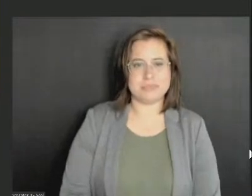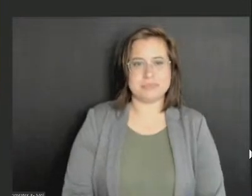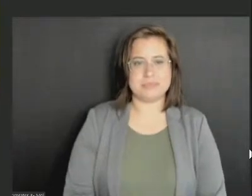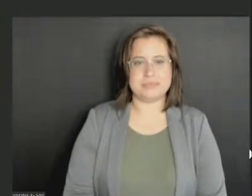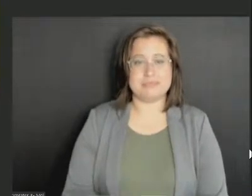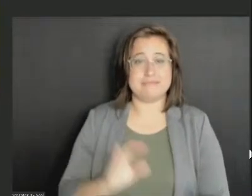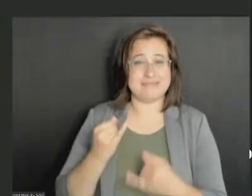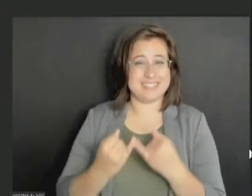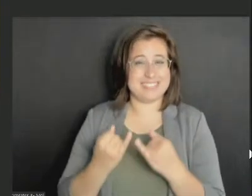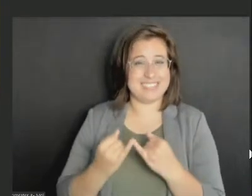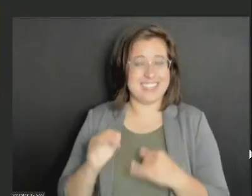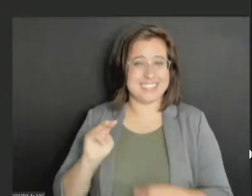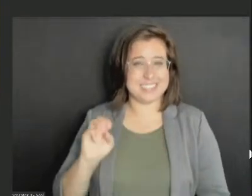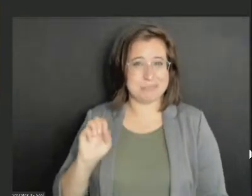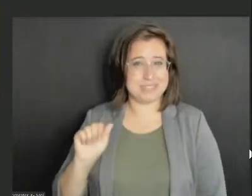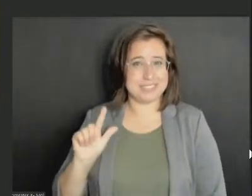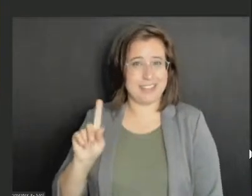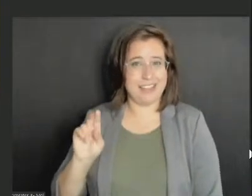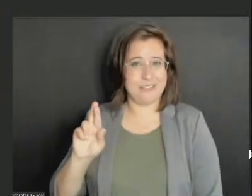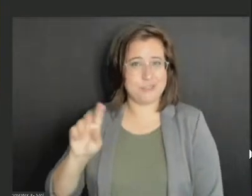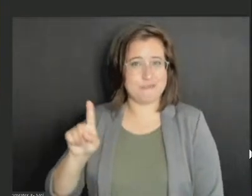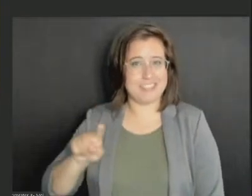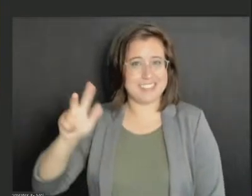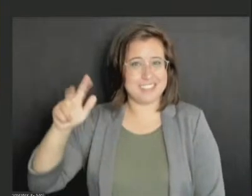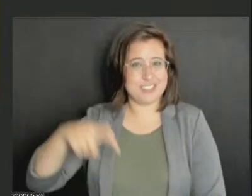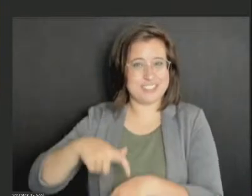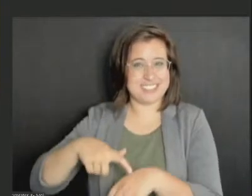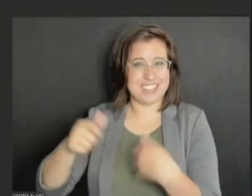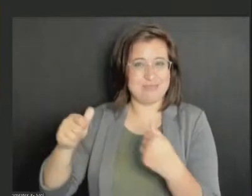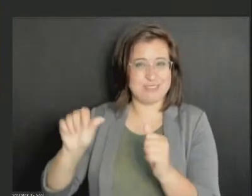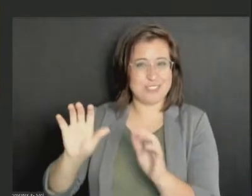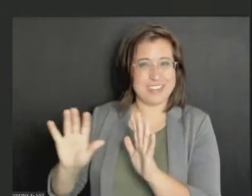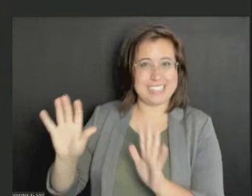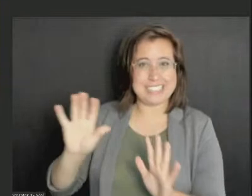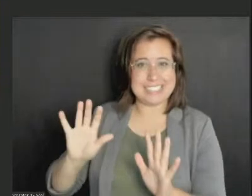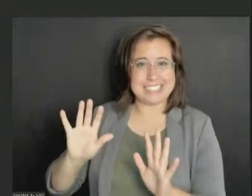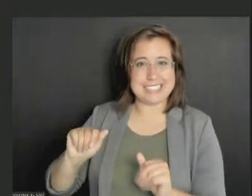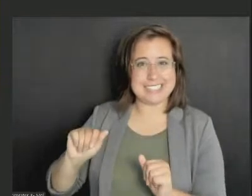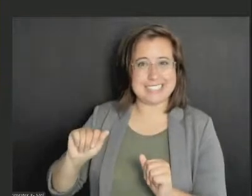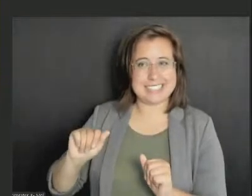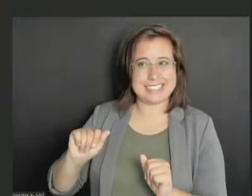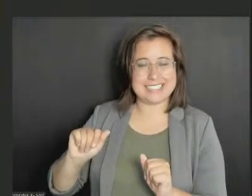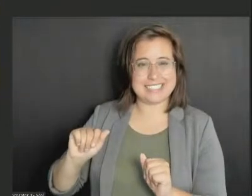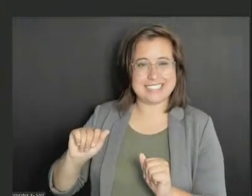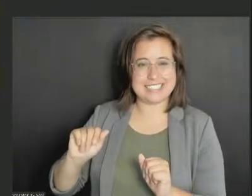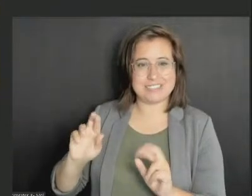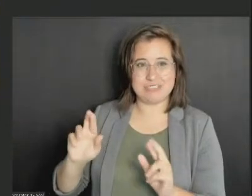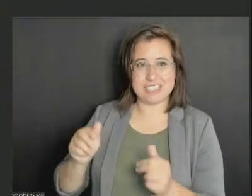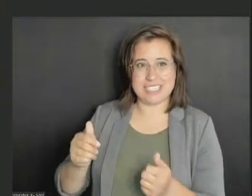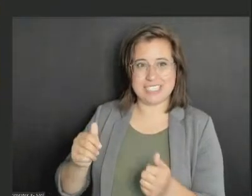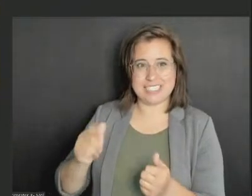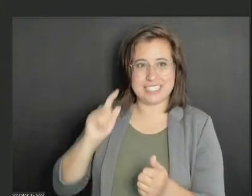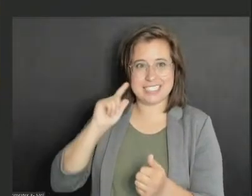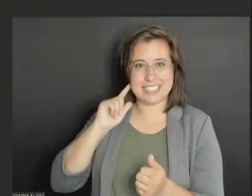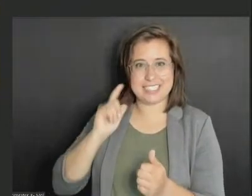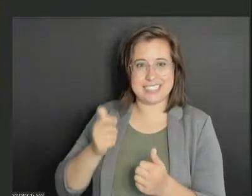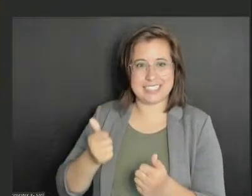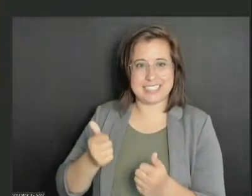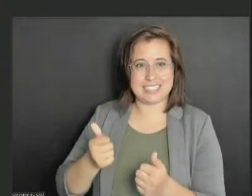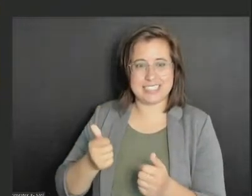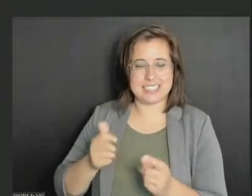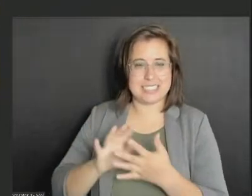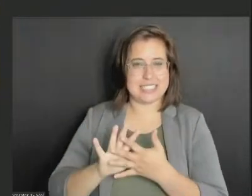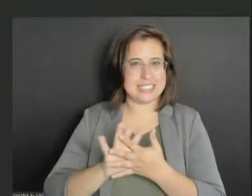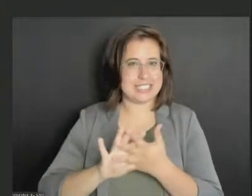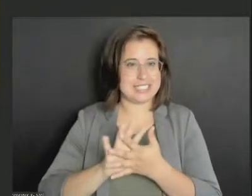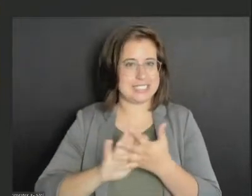Ms. Alvarez, third time is the charm. Please, the floor is yours if the audience is cooperating. Can